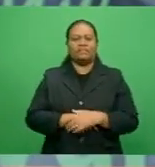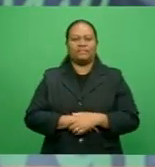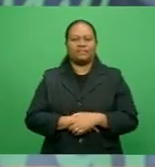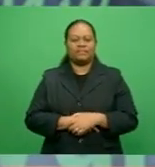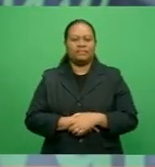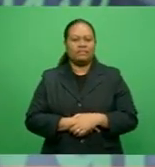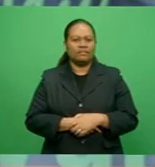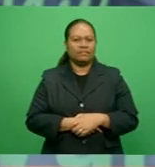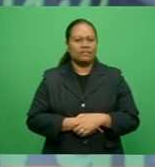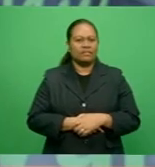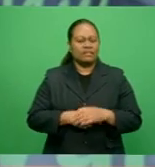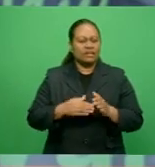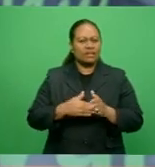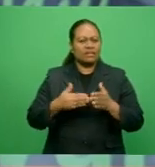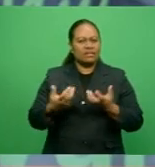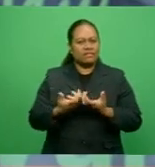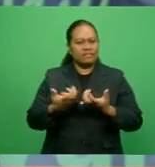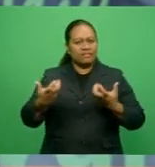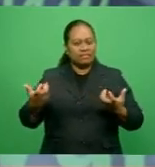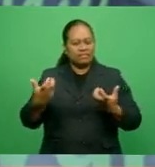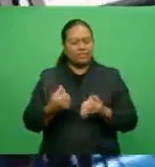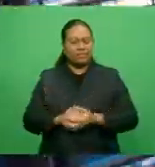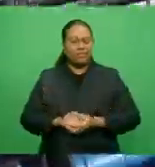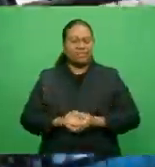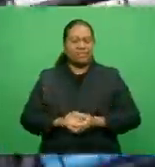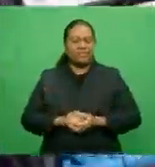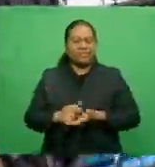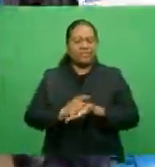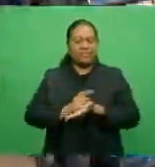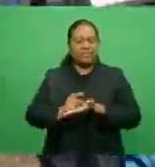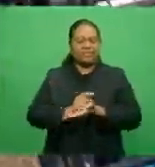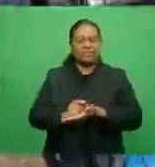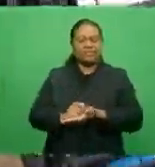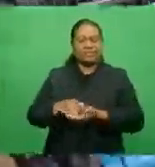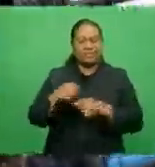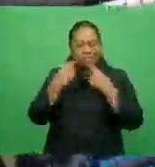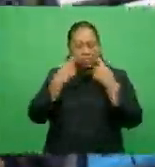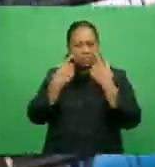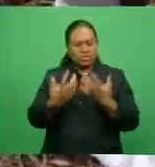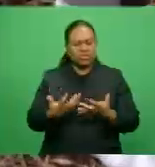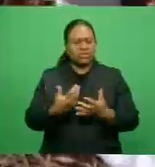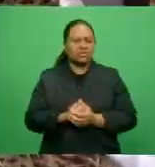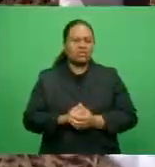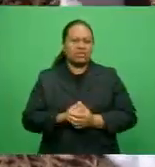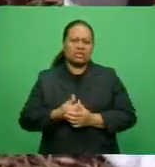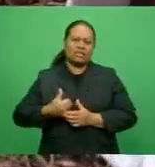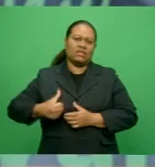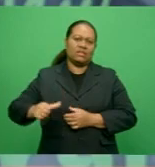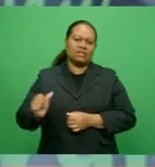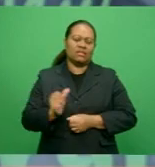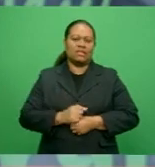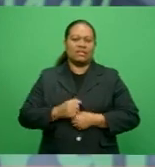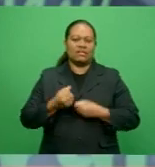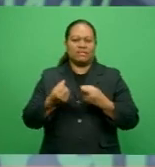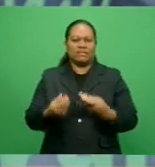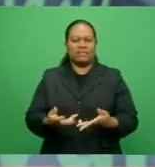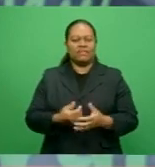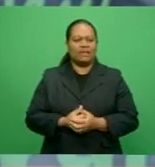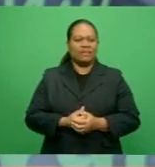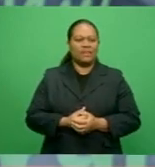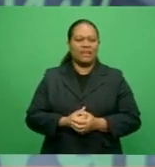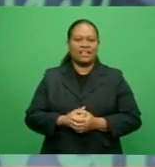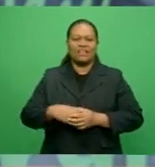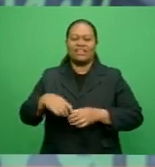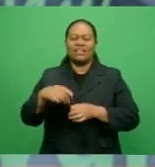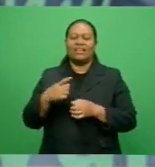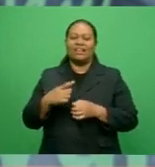sugarcane, allocate at least 1 acre for rice production for your own consumption. And we are providing planting material,